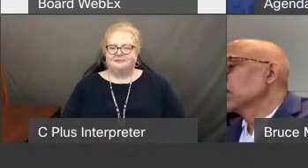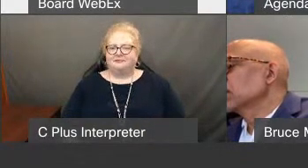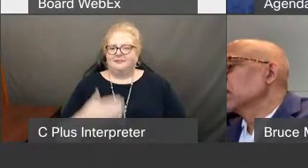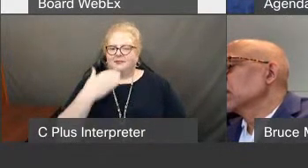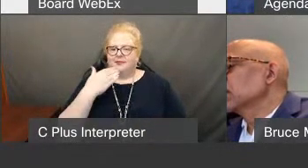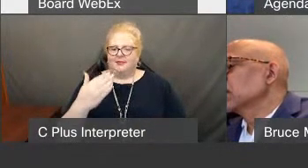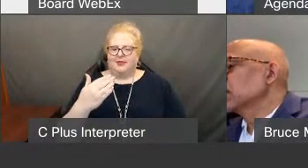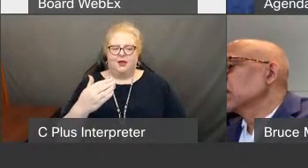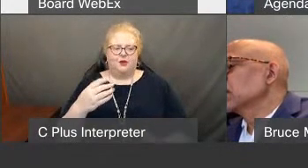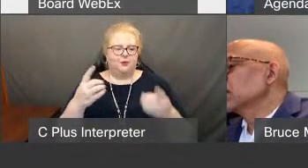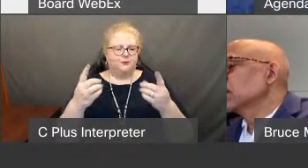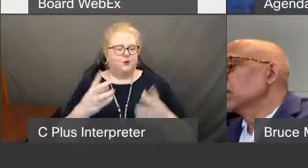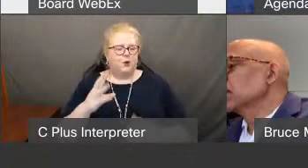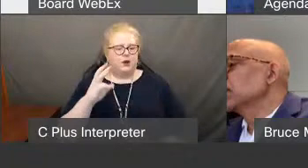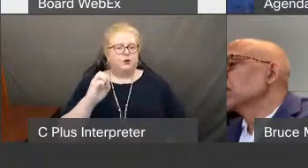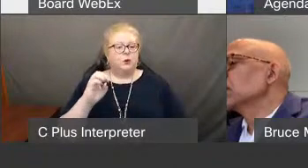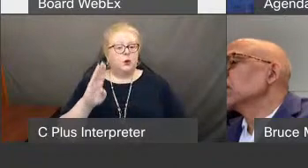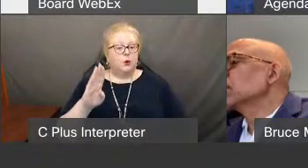Director Webb,